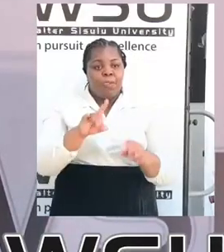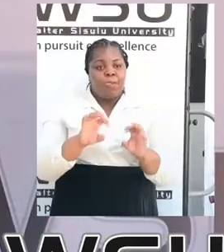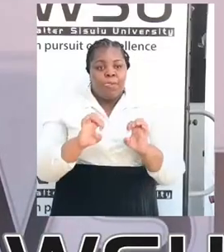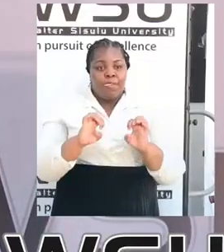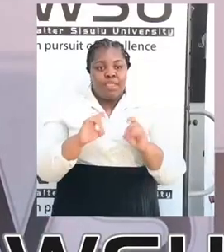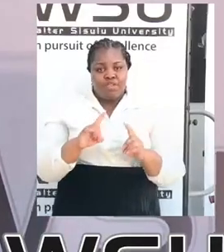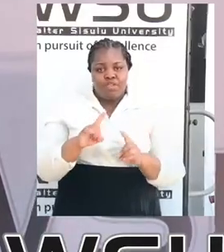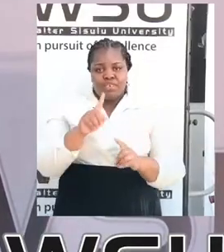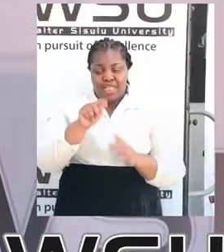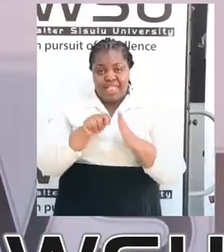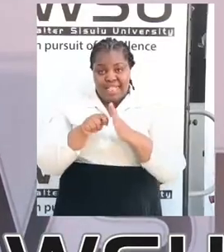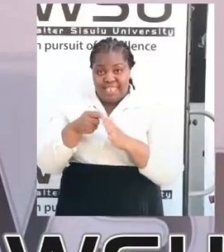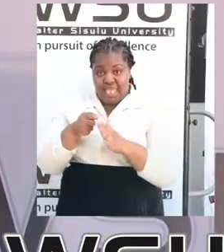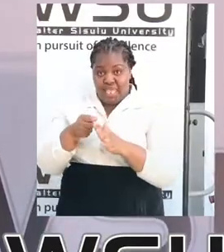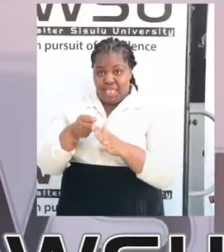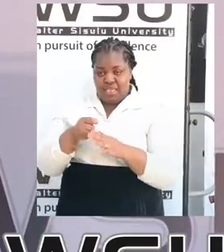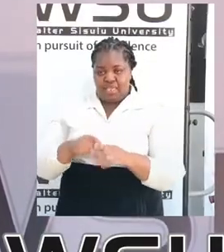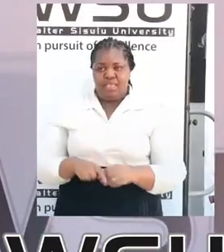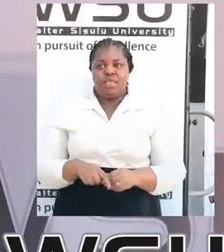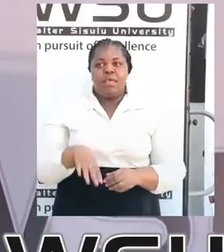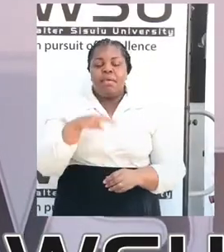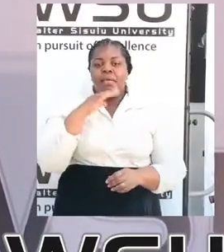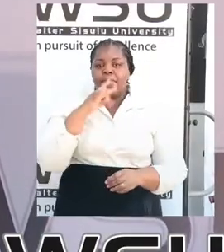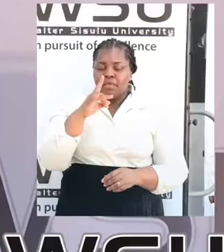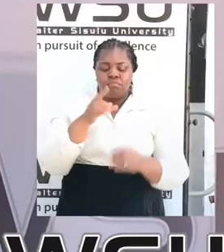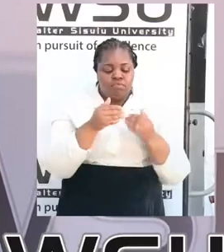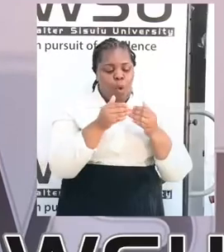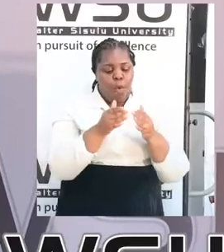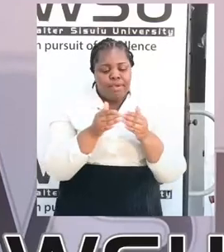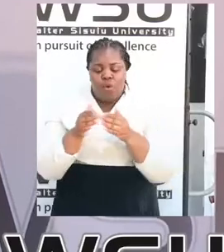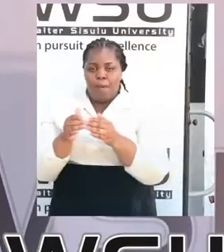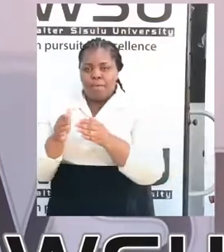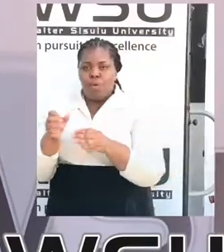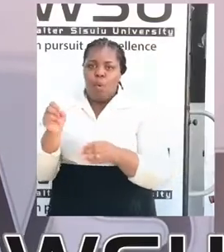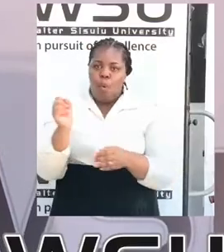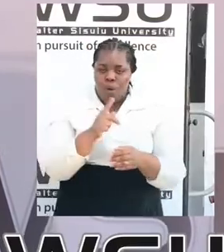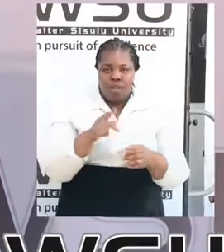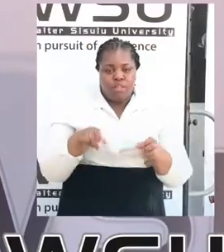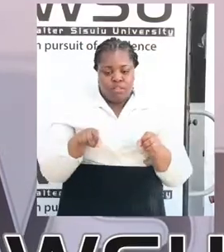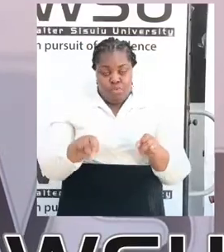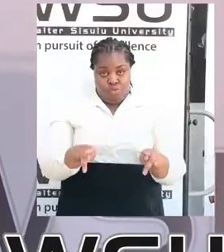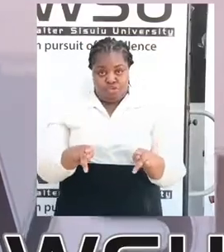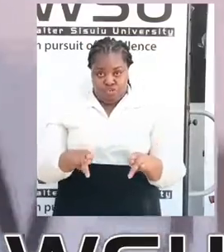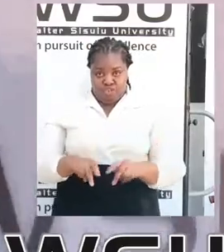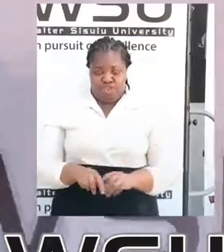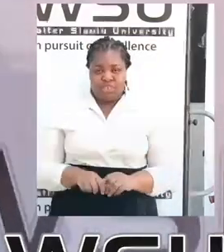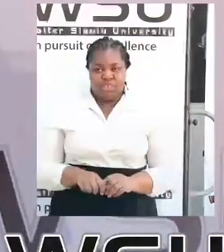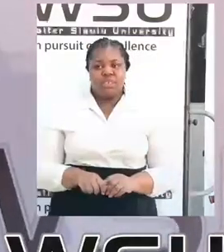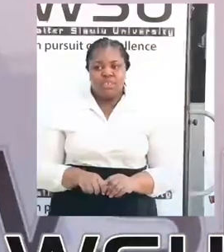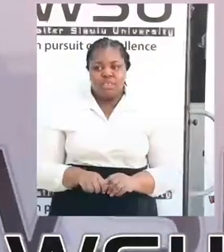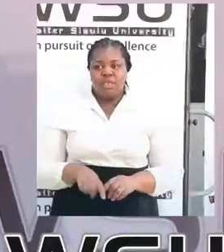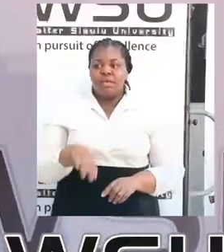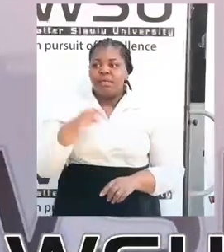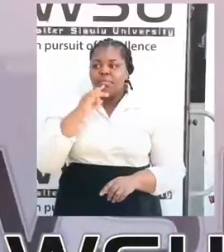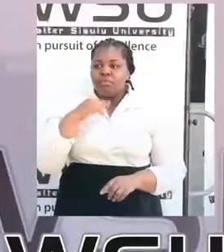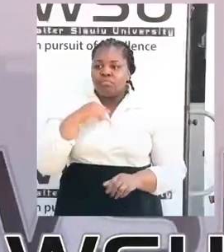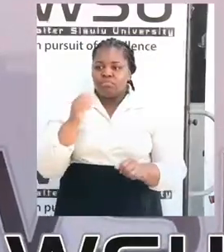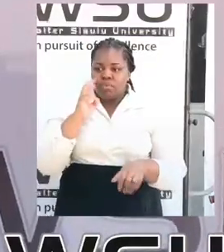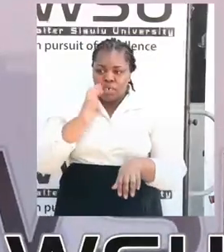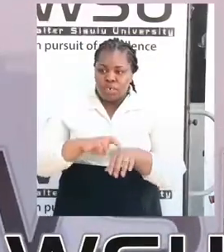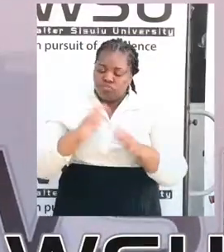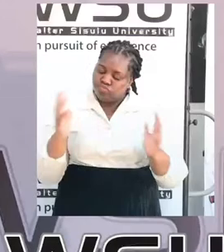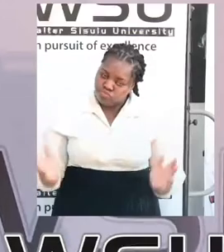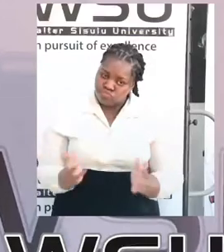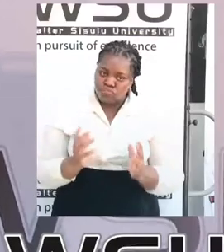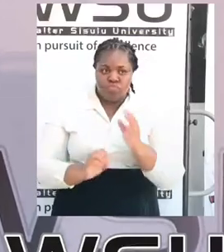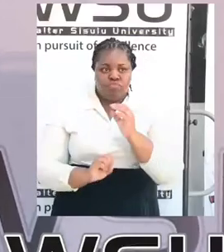Education is the key which unlocks all your potential. It takes courage